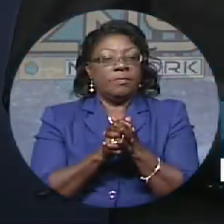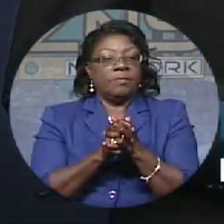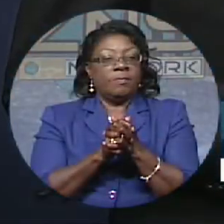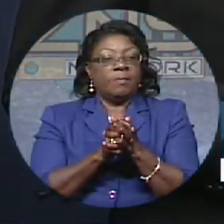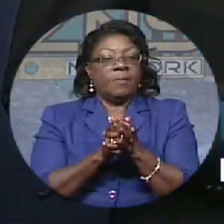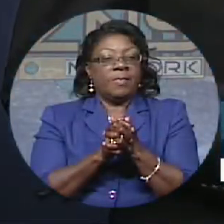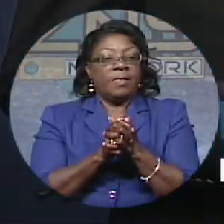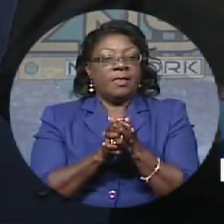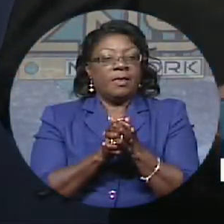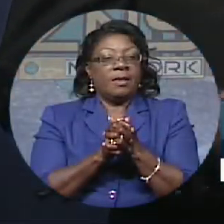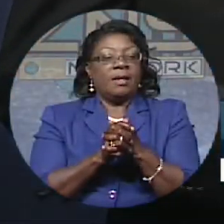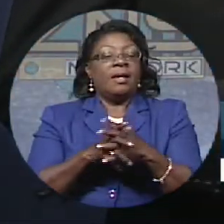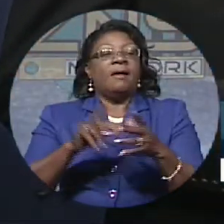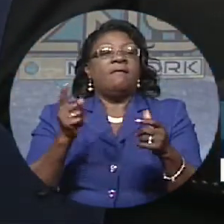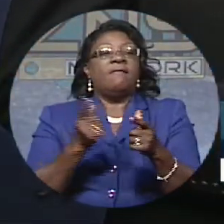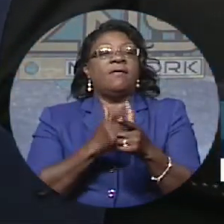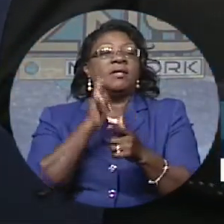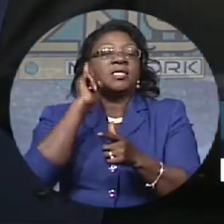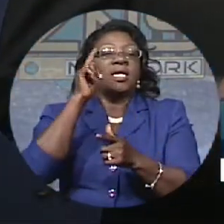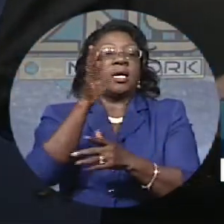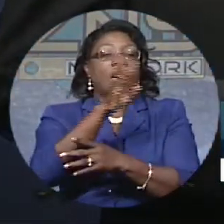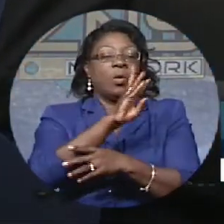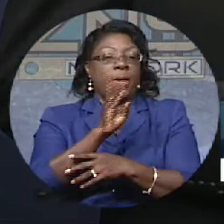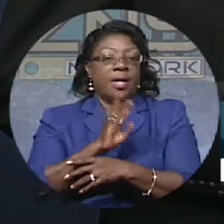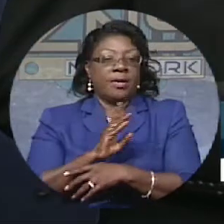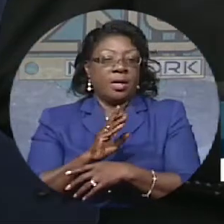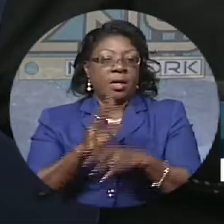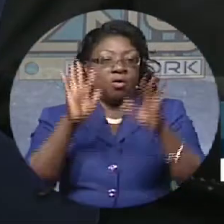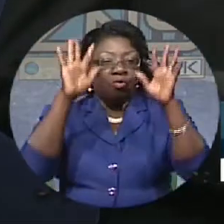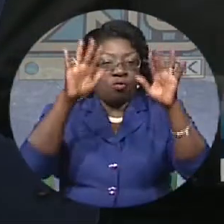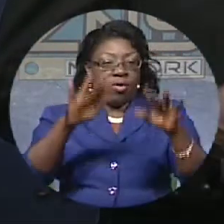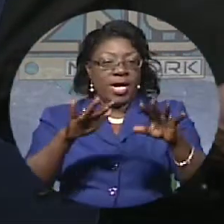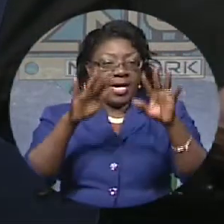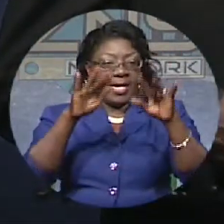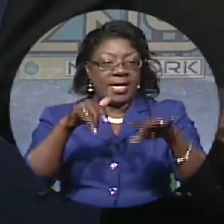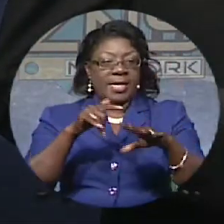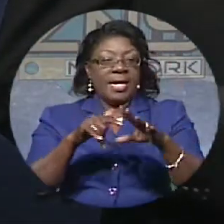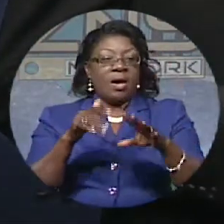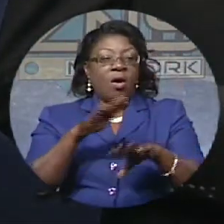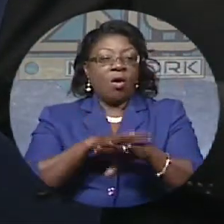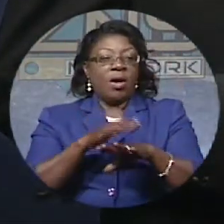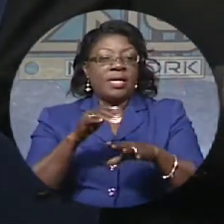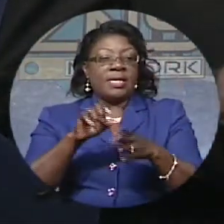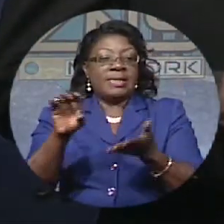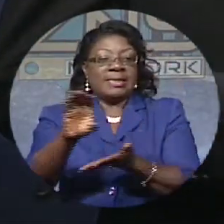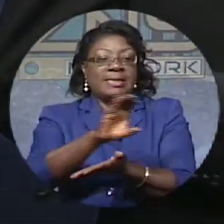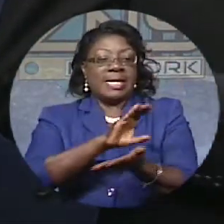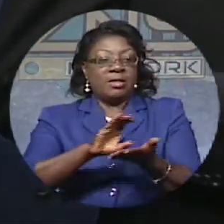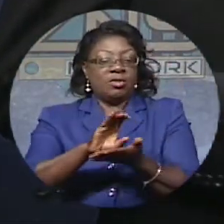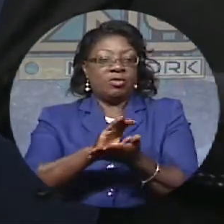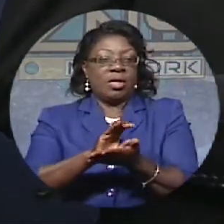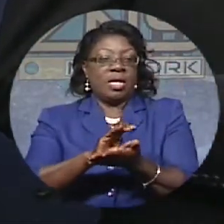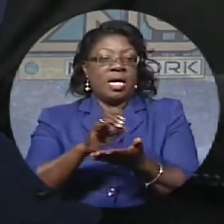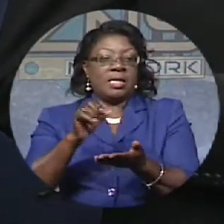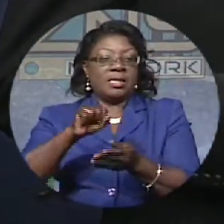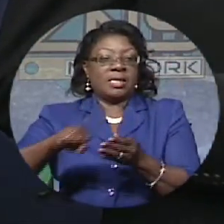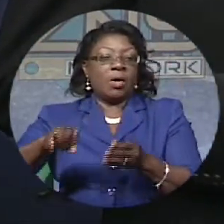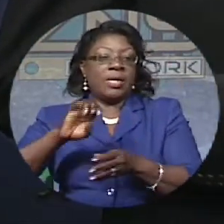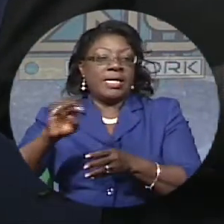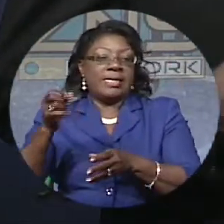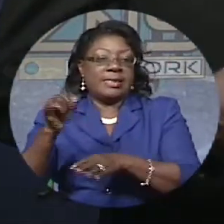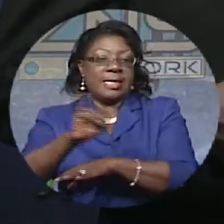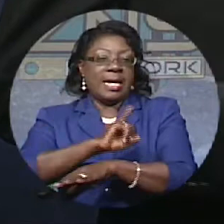lot of the ministry, the employees out of this complex out, and as well as the other surrounding places. And so, as you know, it's better to be safe than